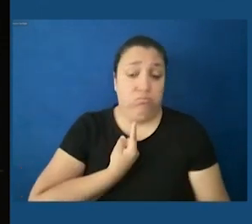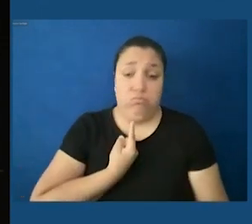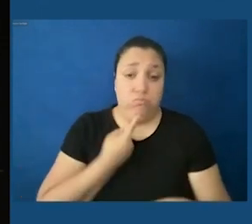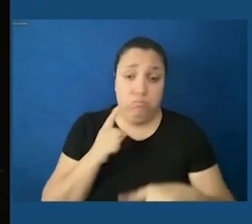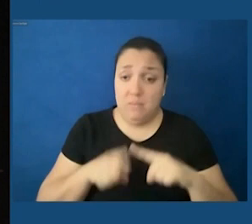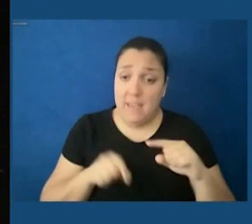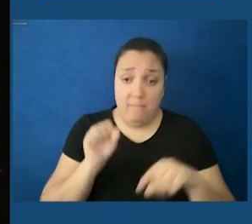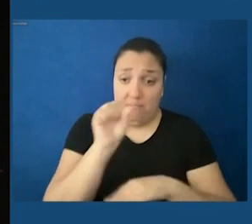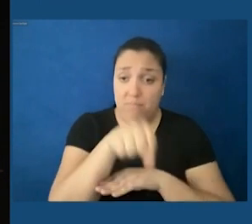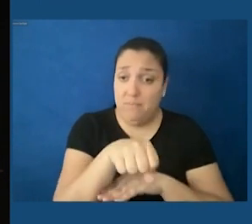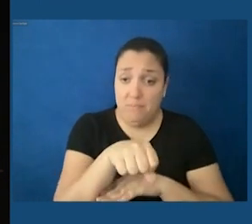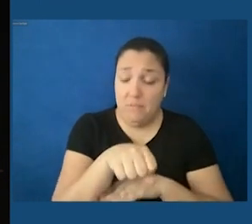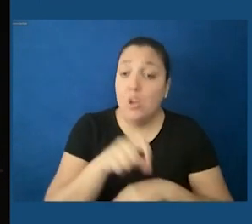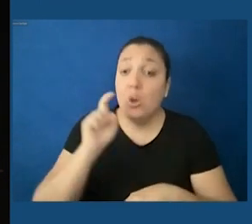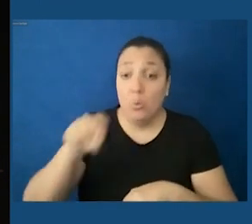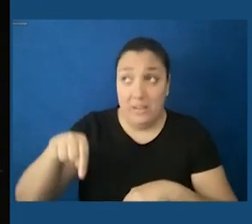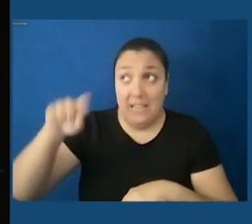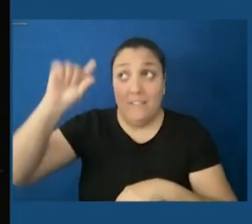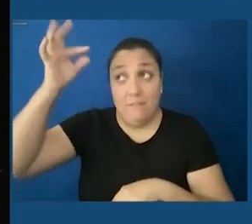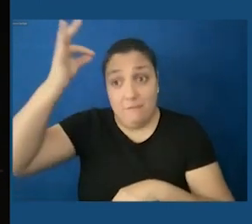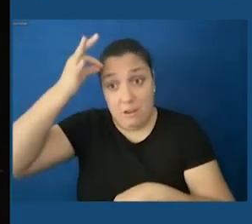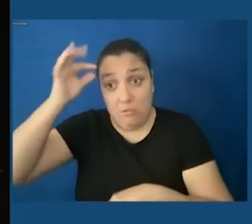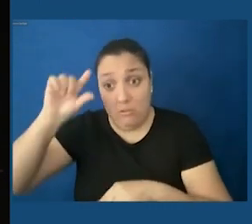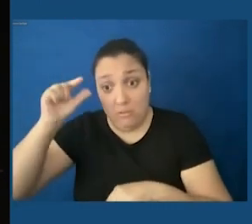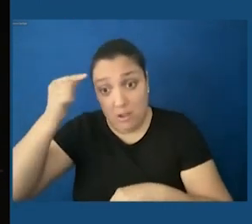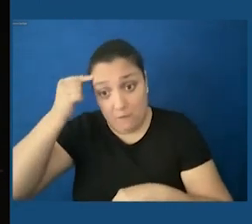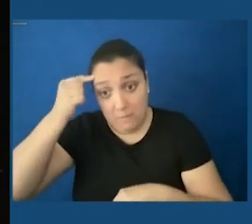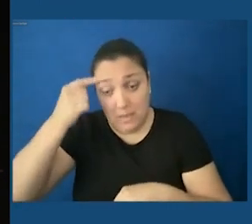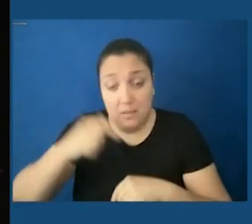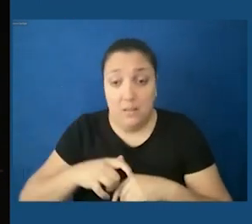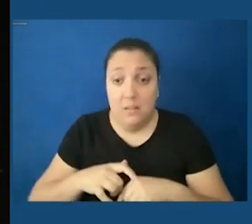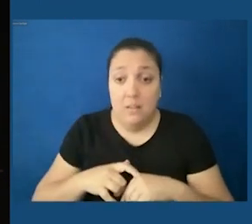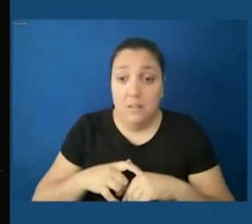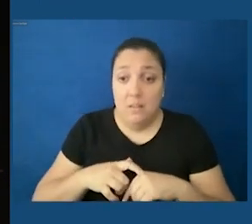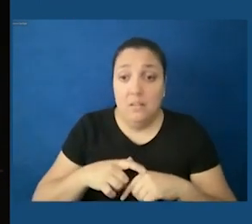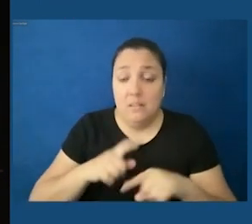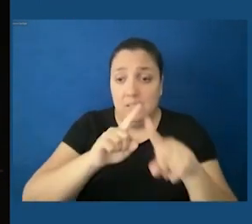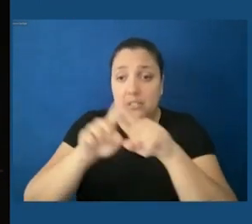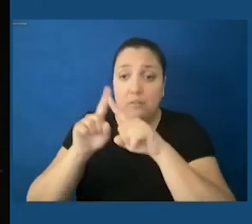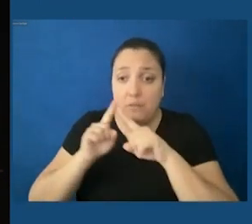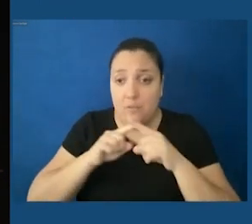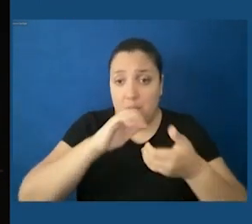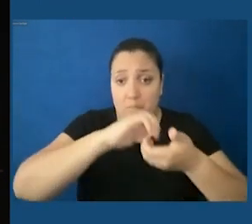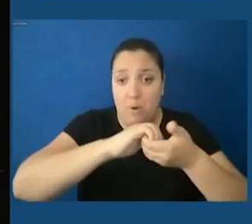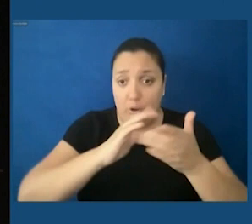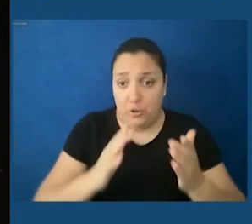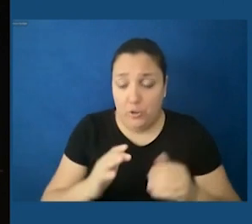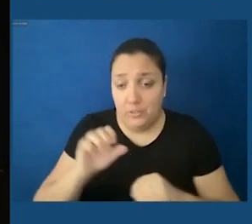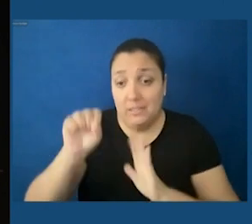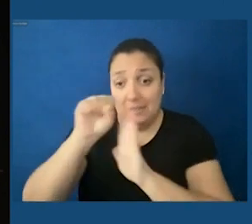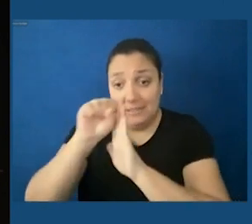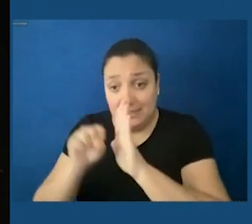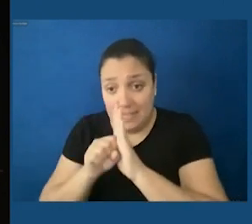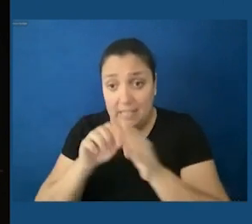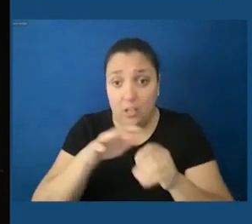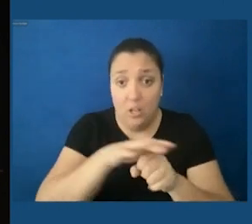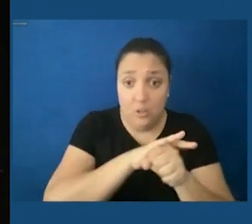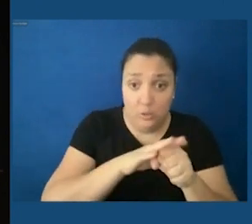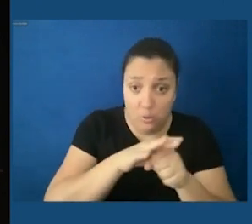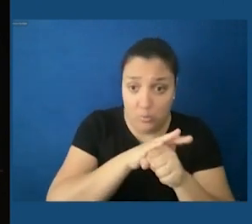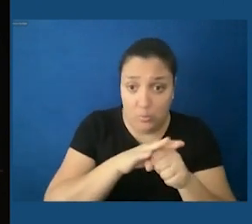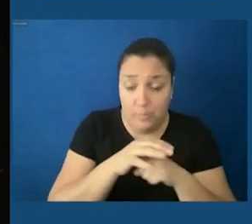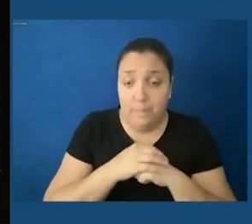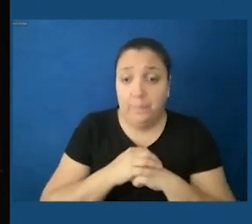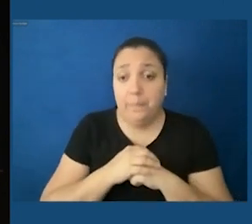government, our interagency partners to collaborate together. It's going to take state and local authorities. It's going to